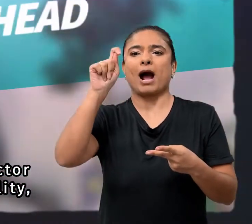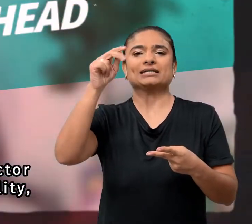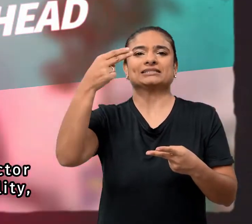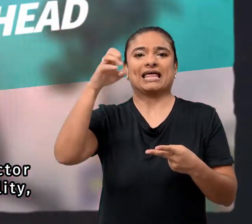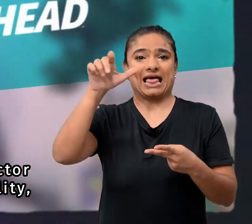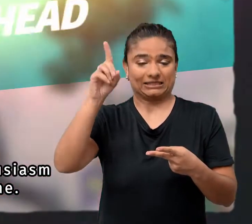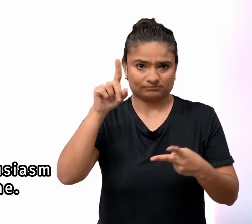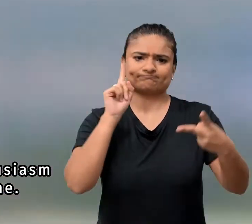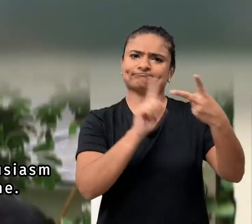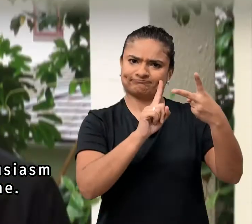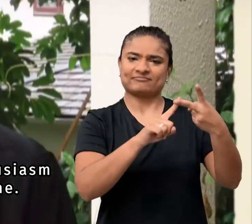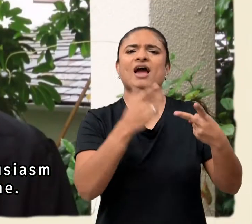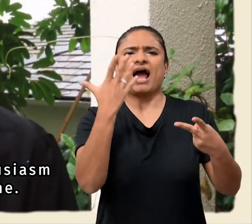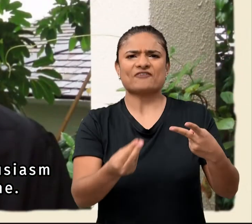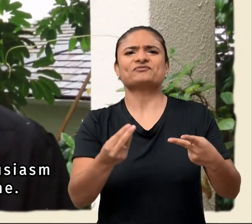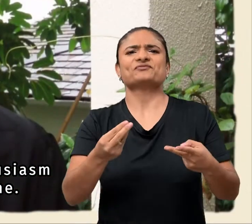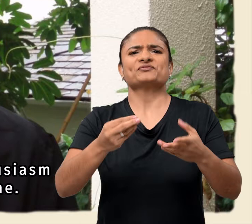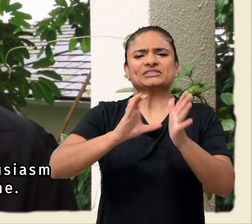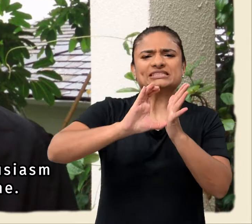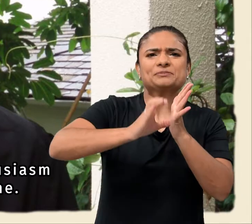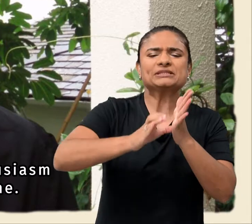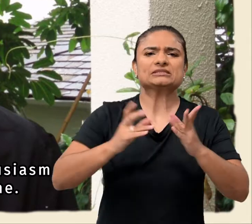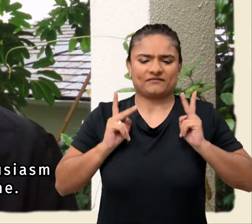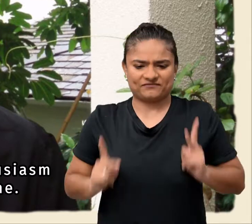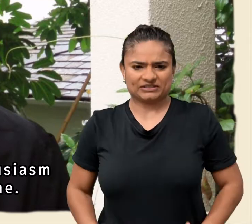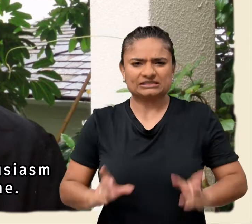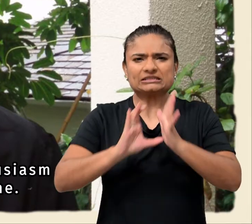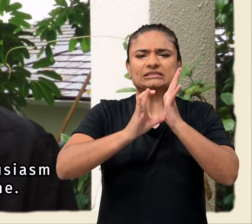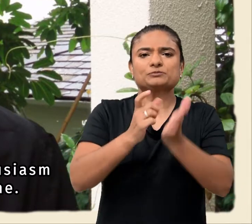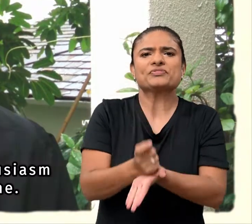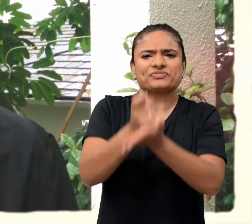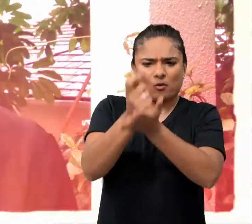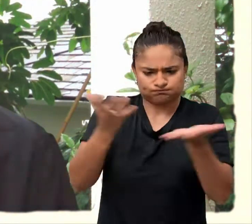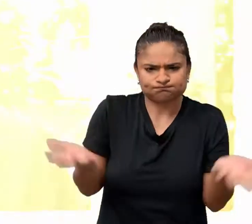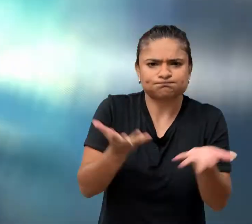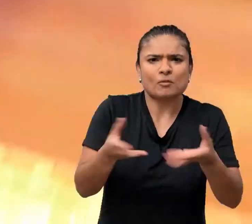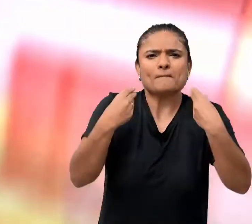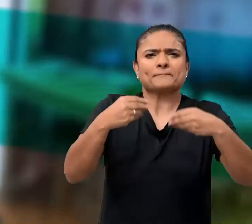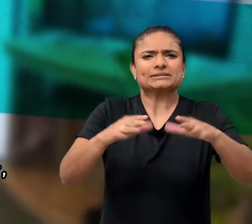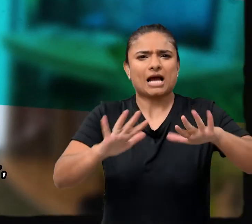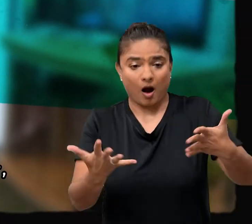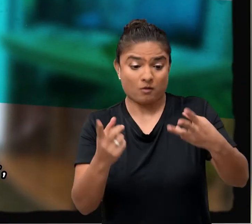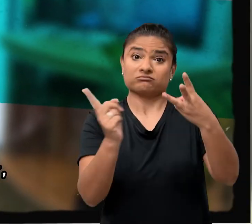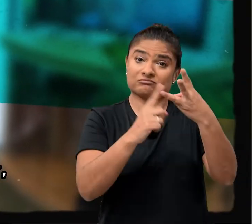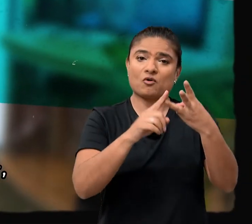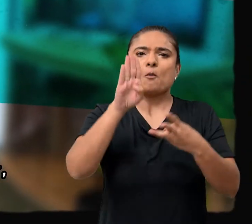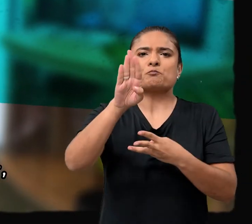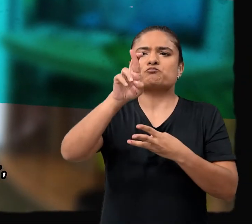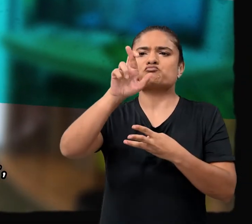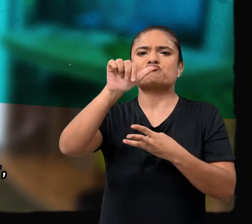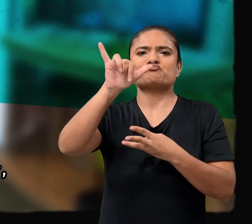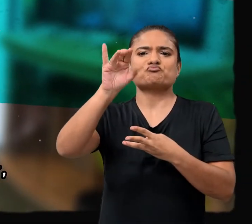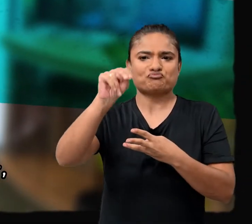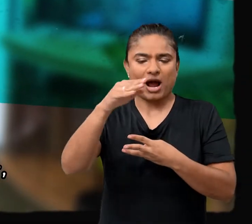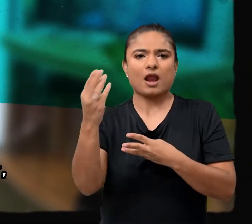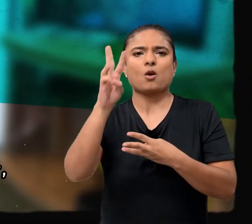physical disability who discovered her passion and enthusiasm for physical rehabilitation medicine. I spoke to Dr.